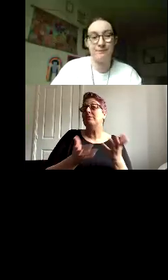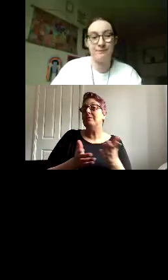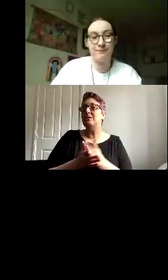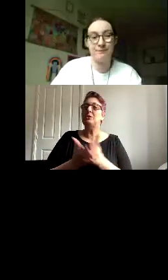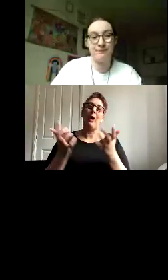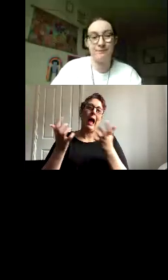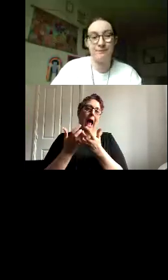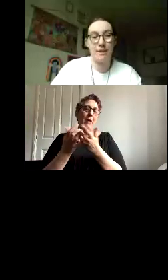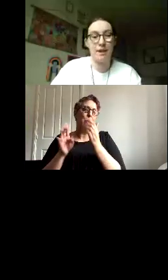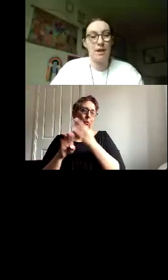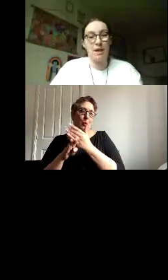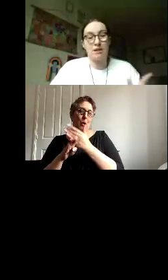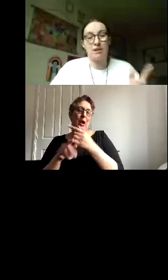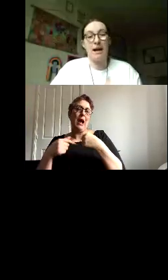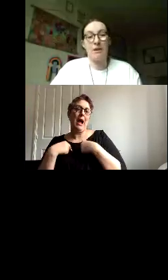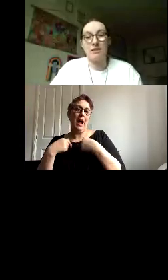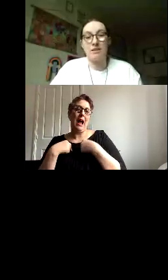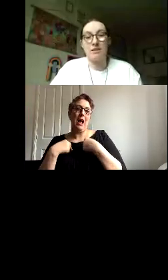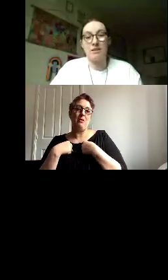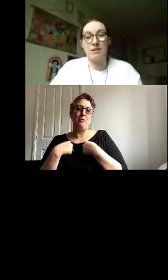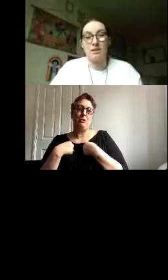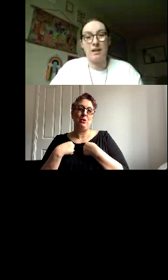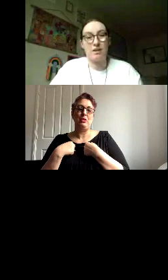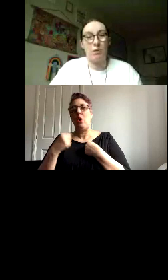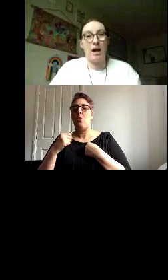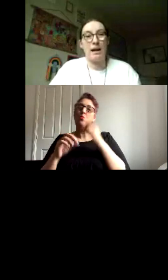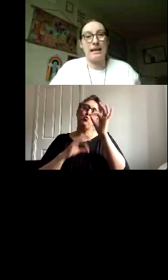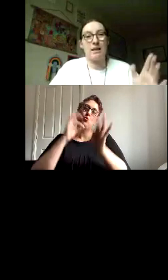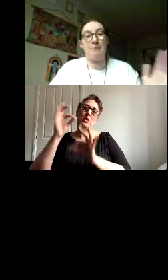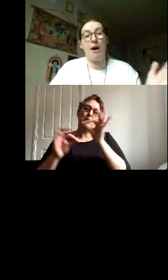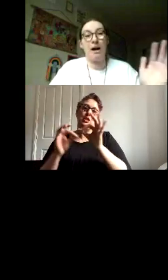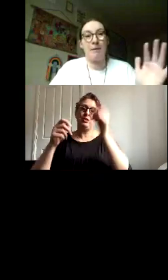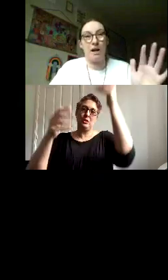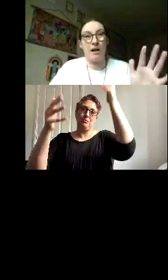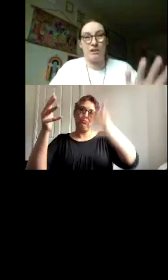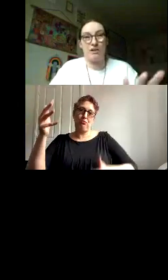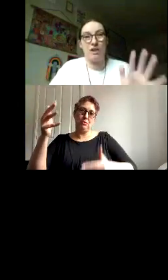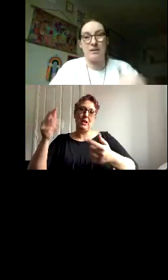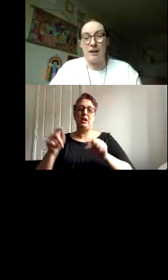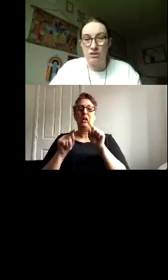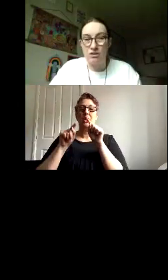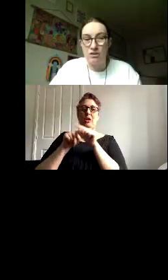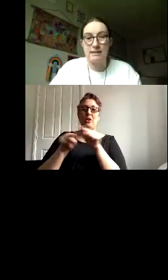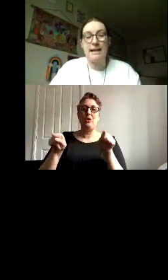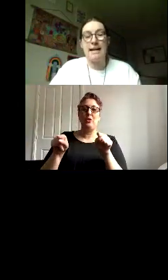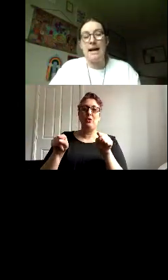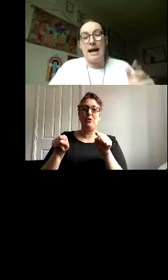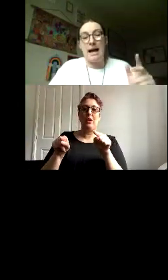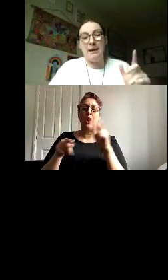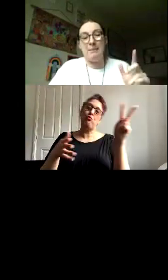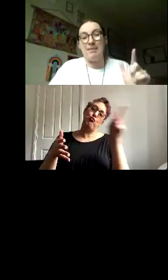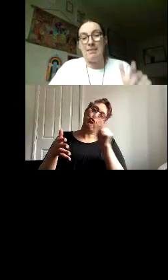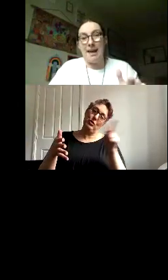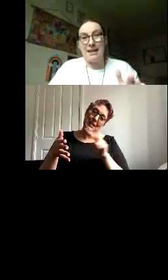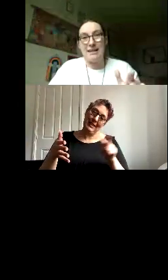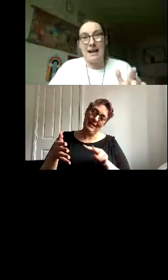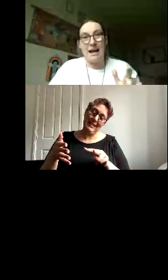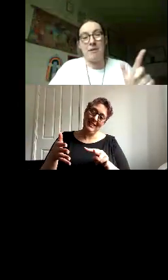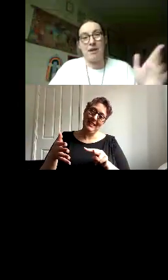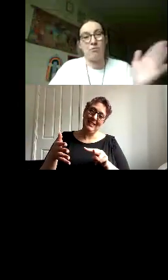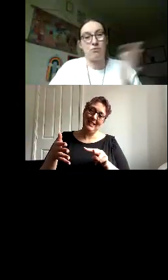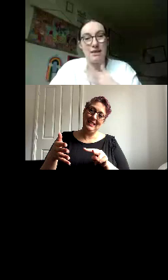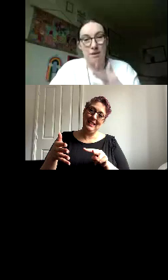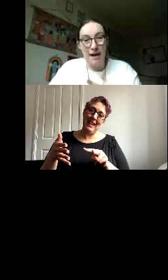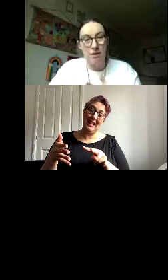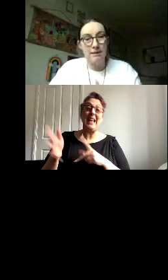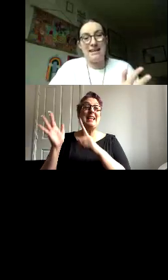I am going to show a set of questions, and then I'm going to read them out, and then Izzy is